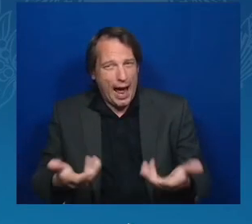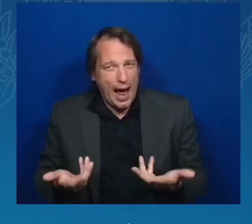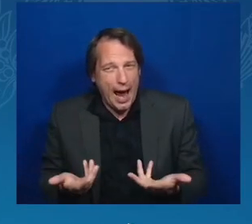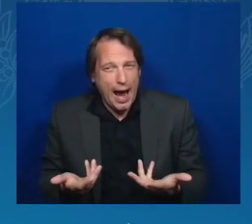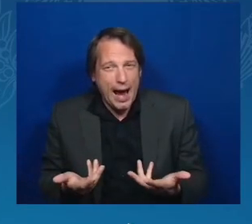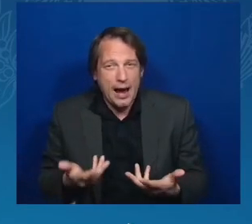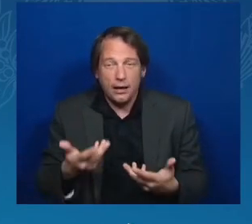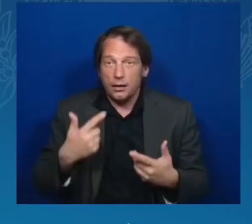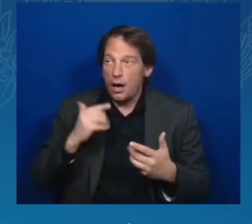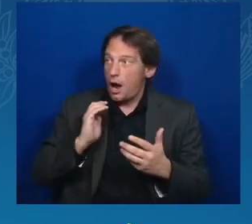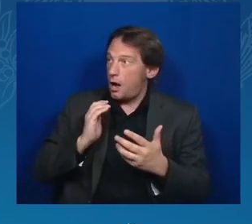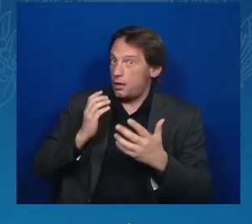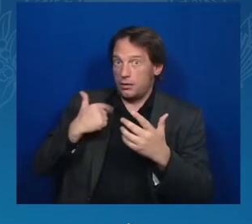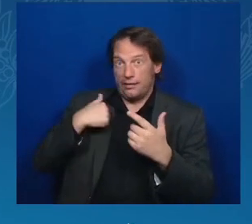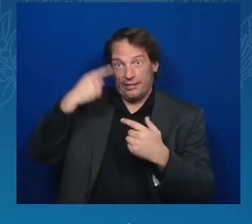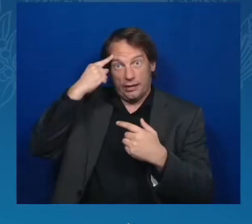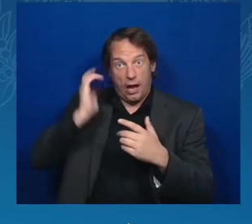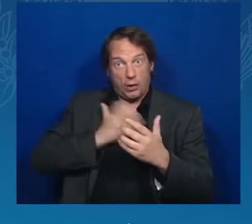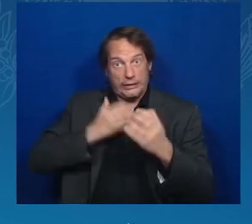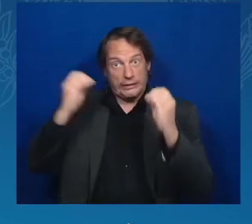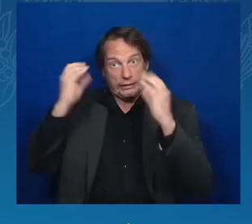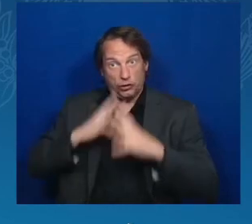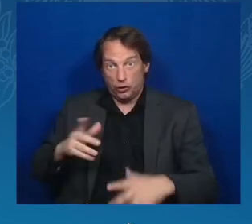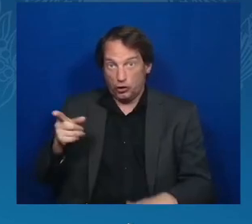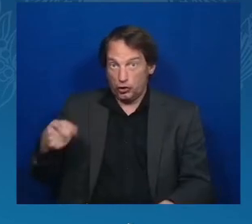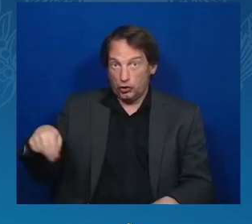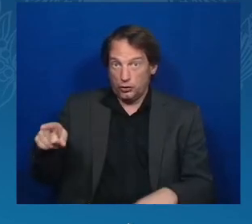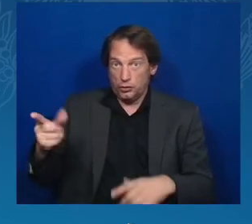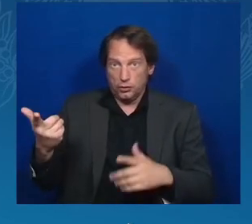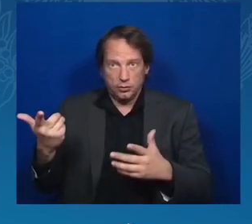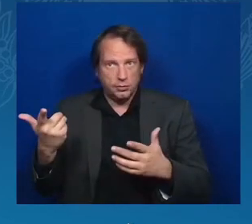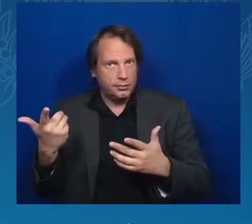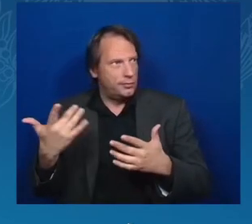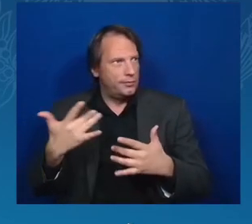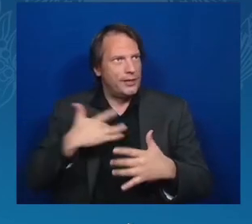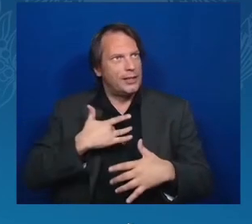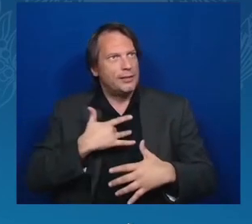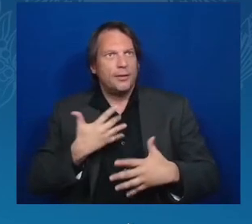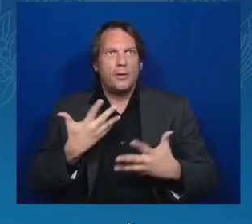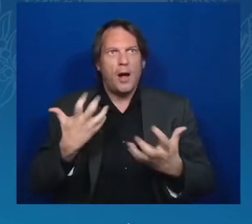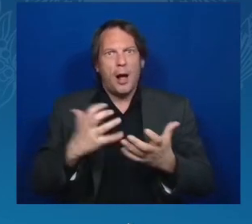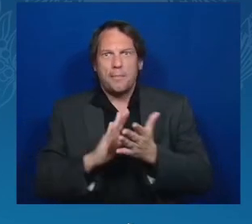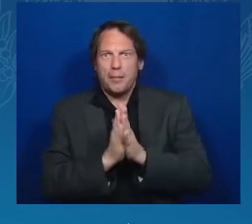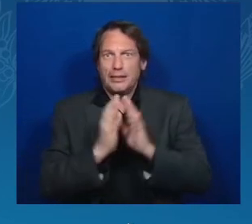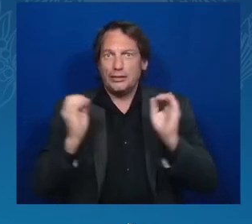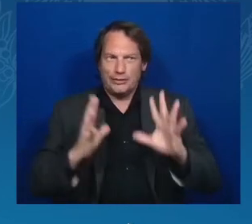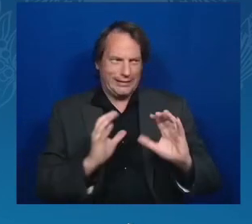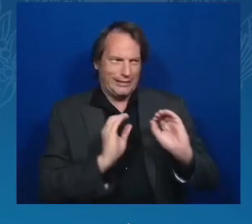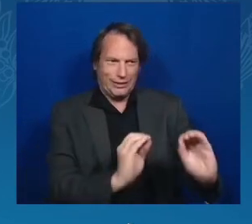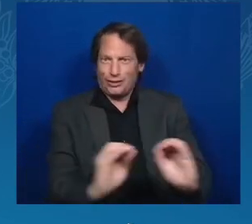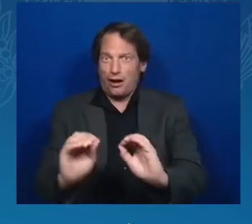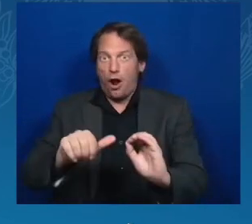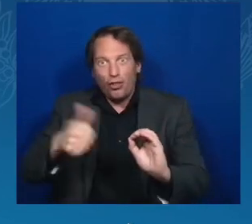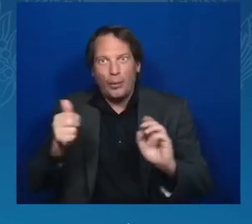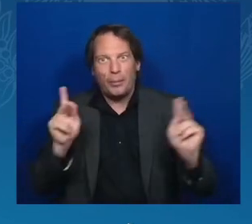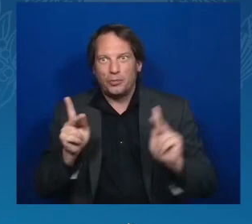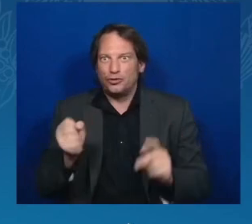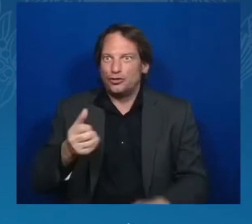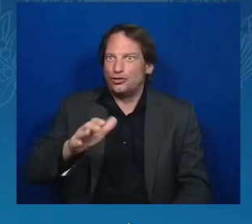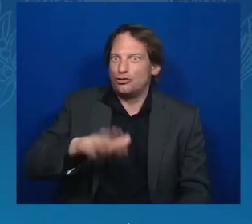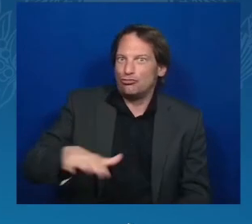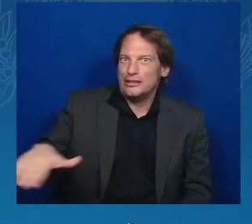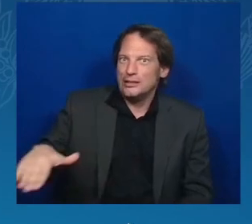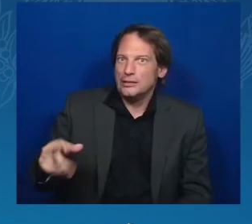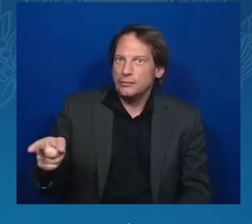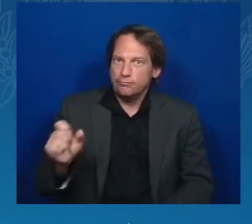children, and to do that work often without the resources they need. Most of the